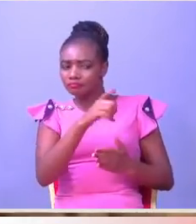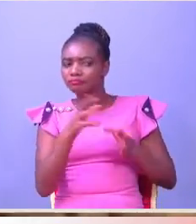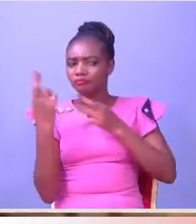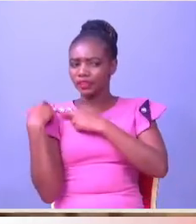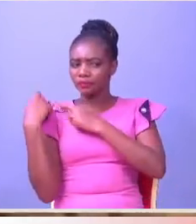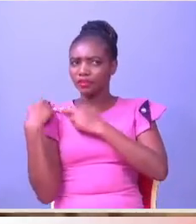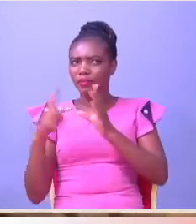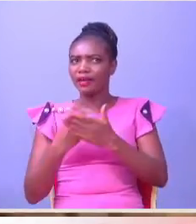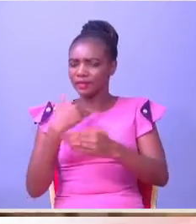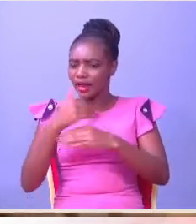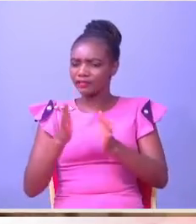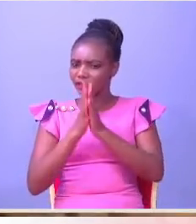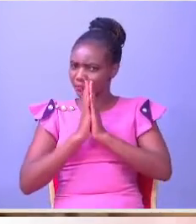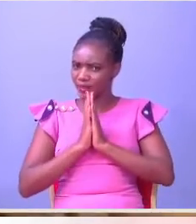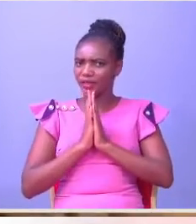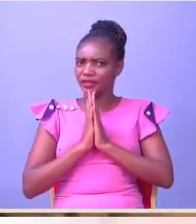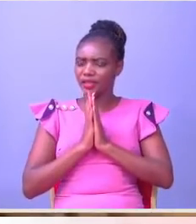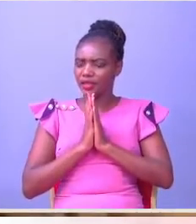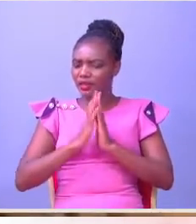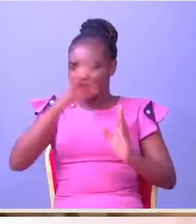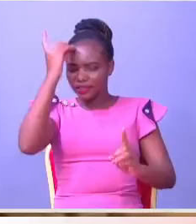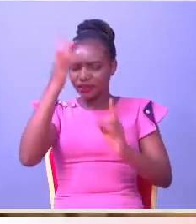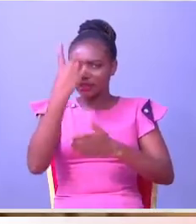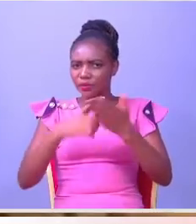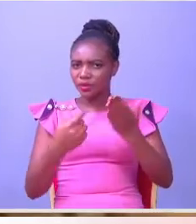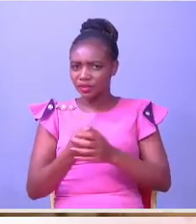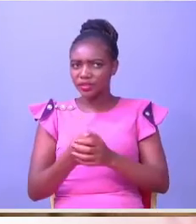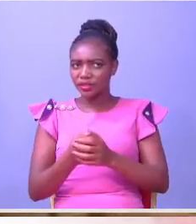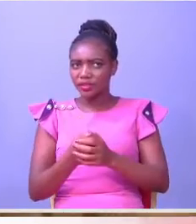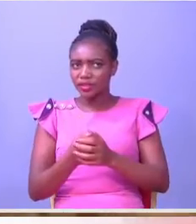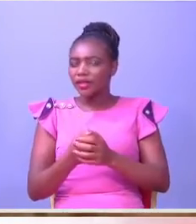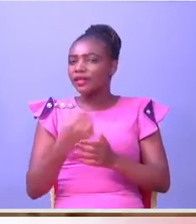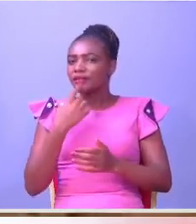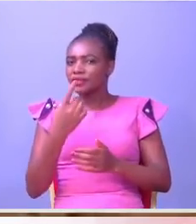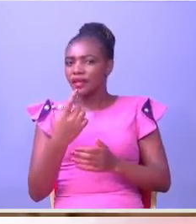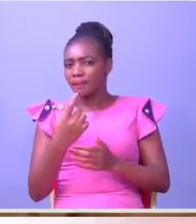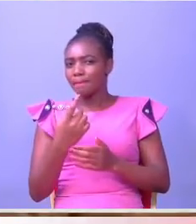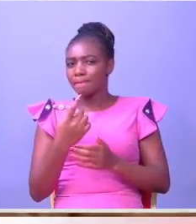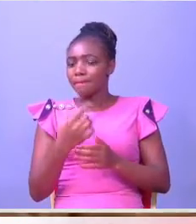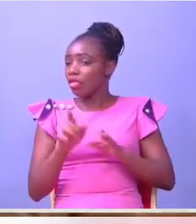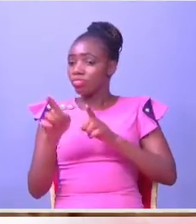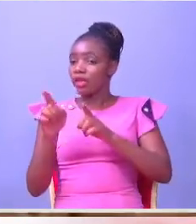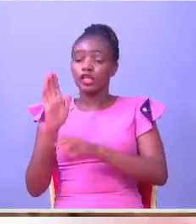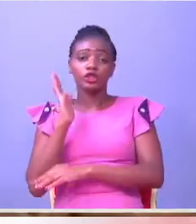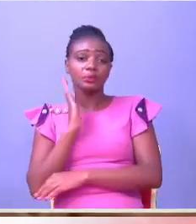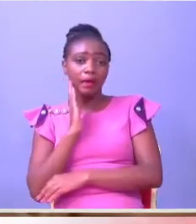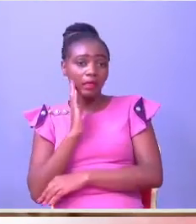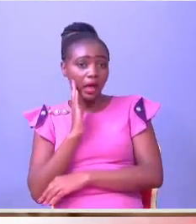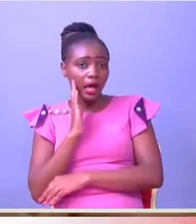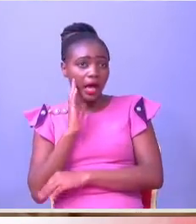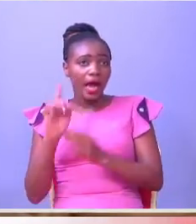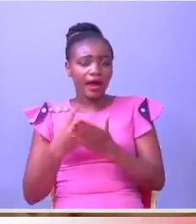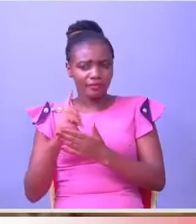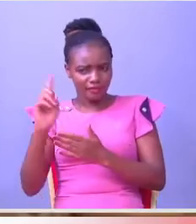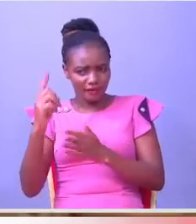hayo maombi, ndiyo sasa ikasemekana akatambua ati fulani fulani ndiyo waliushika katika hayo mambo. So hapo ndiyo wa kwanza